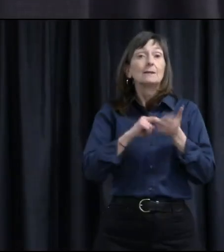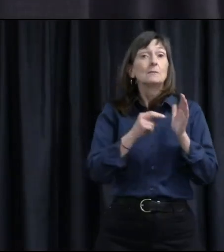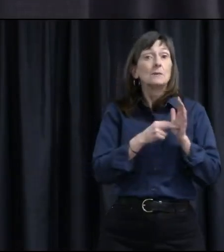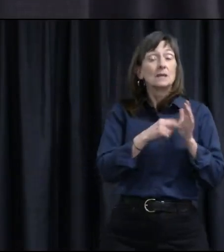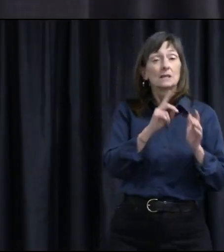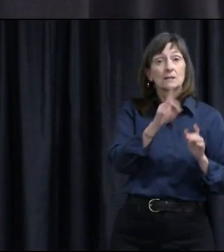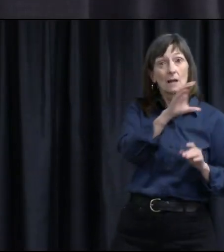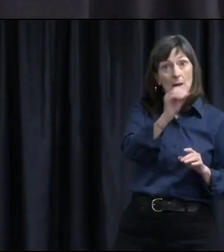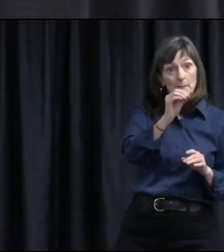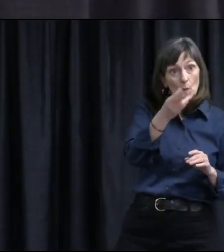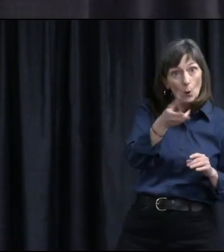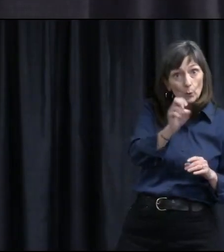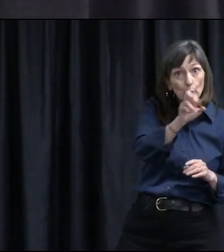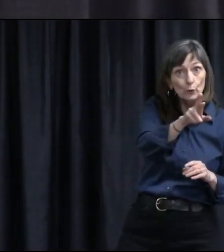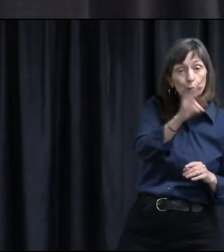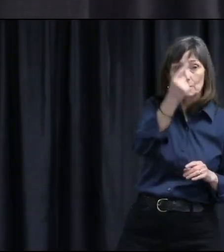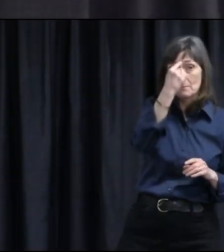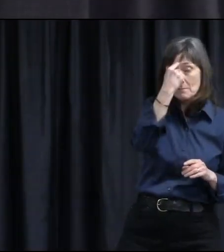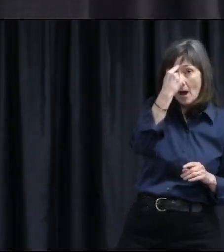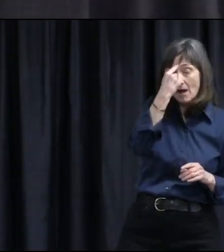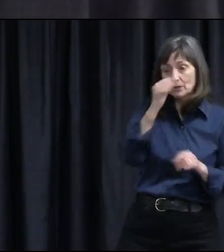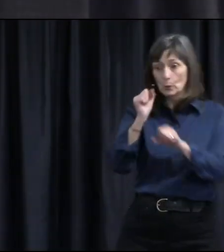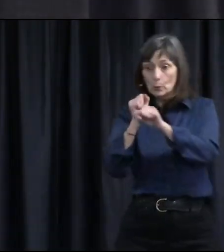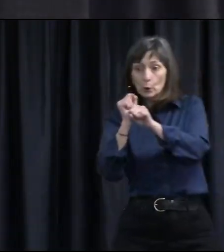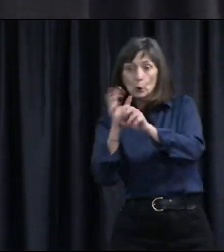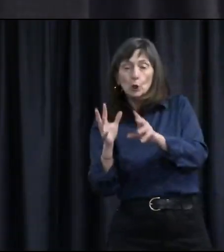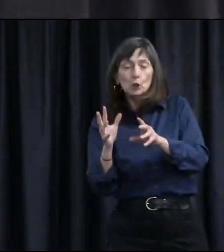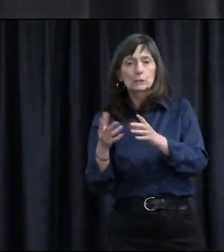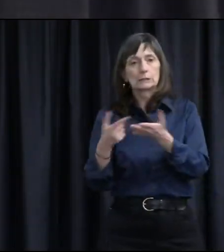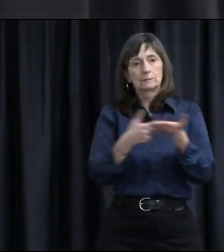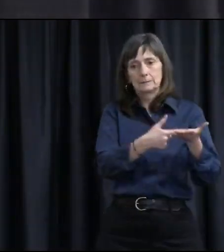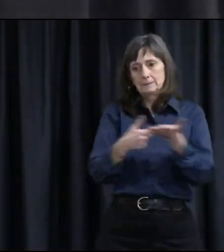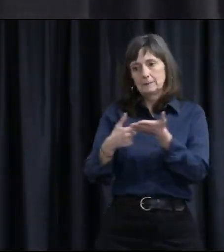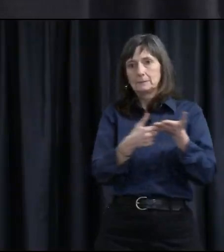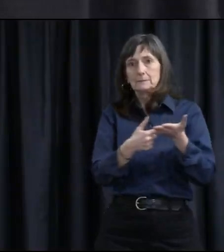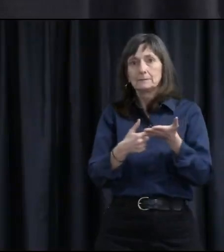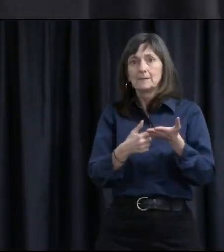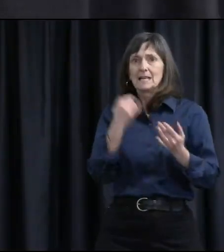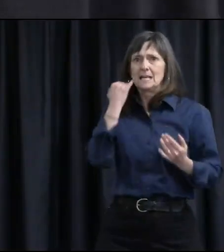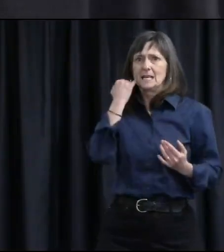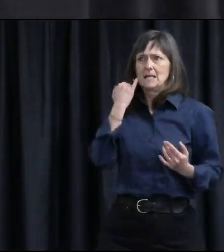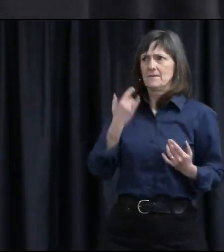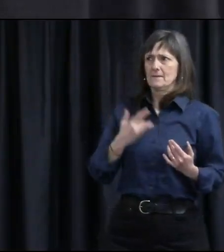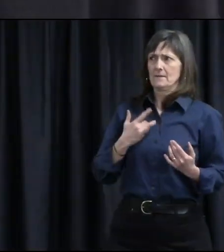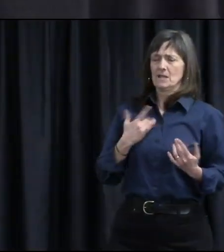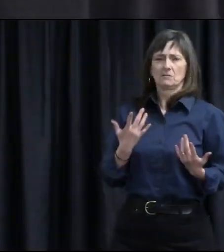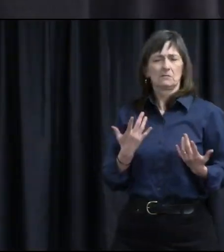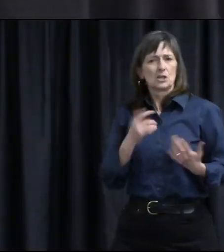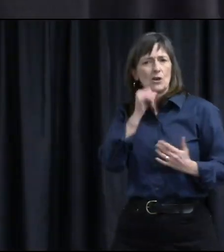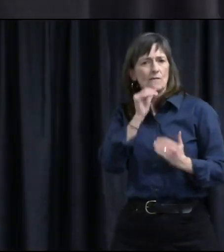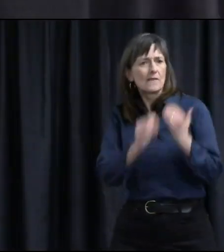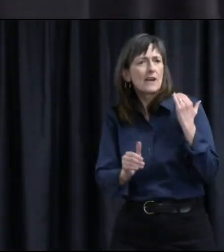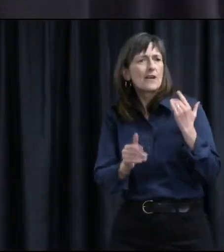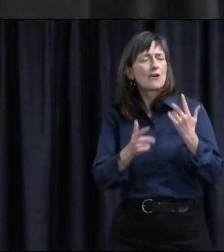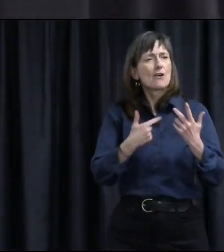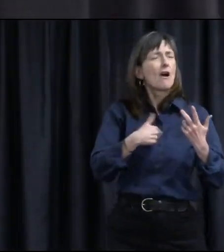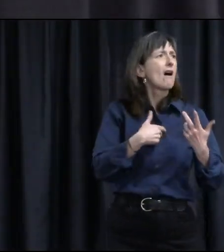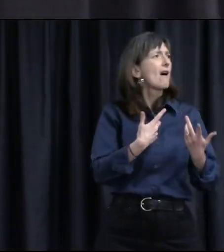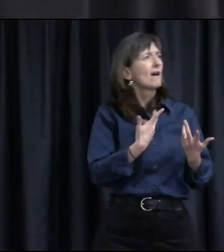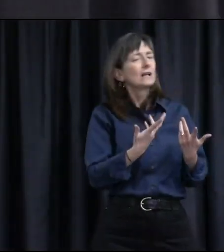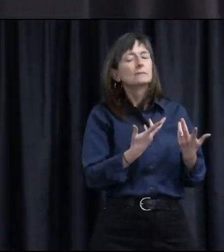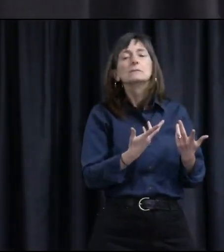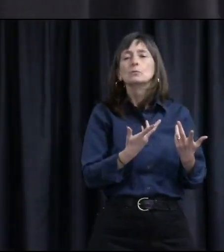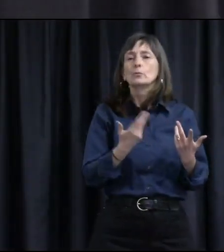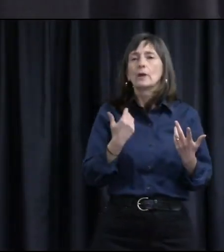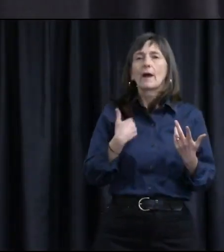to work with those employers. If there's questions around unfair treatment, well, we have provisions and we have things